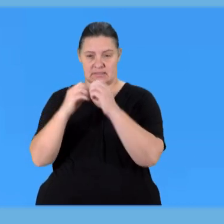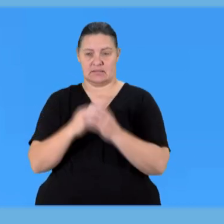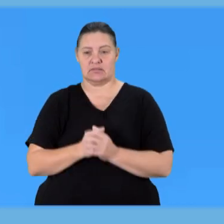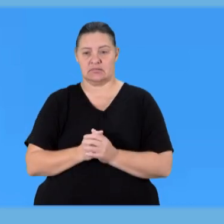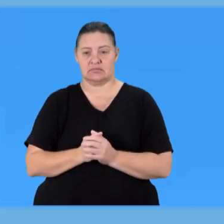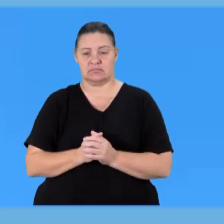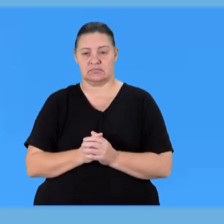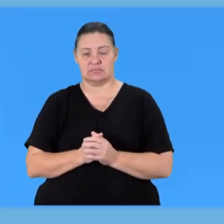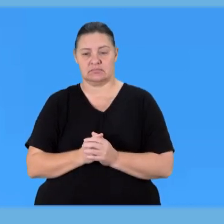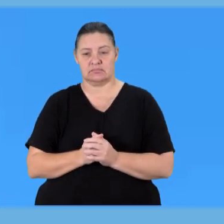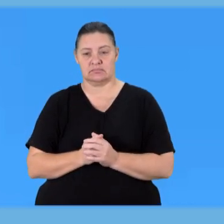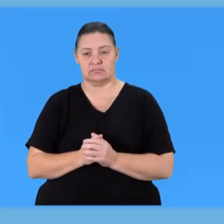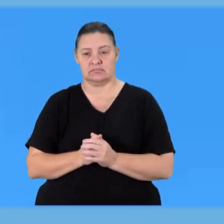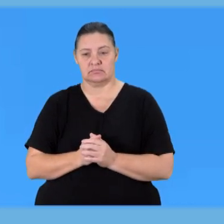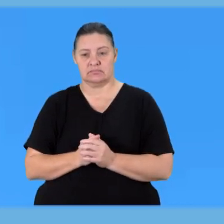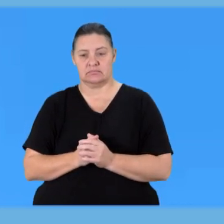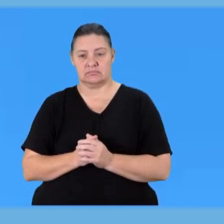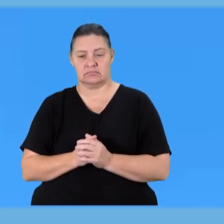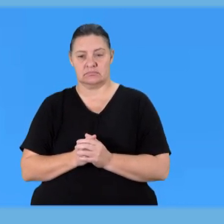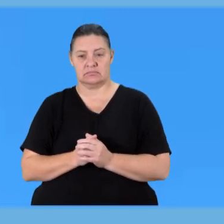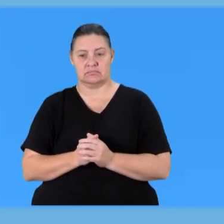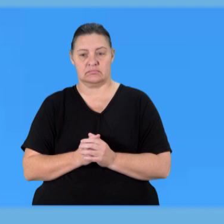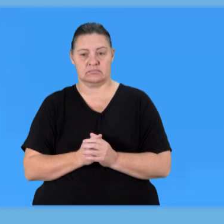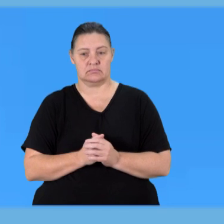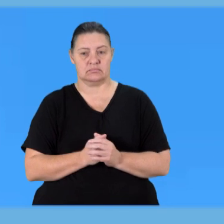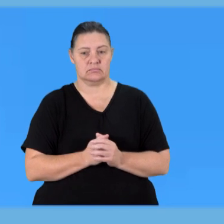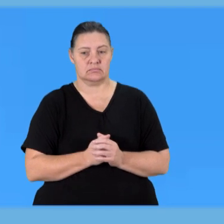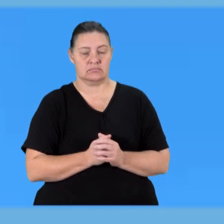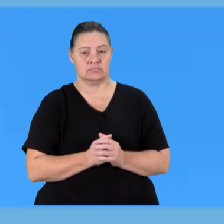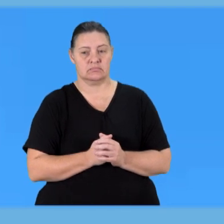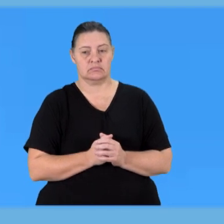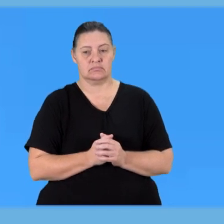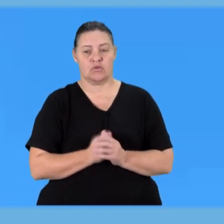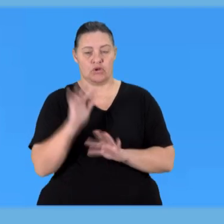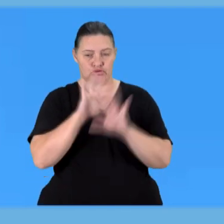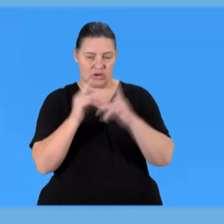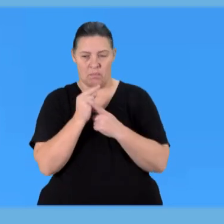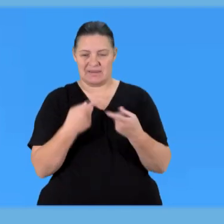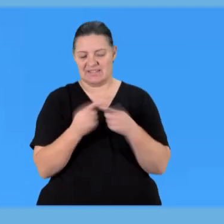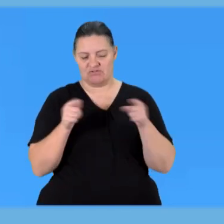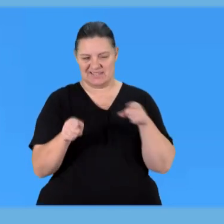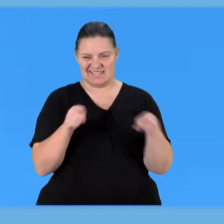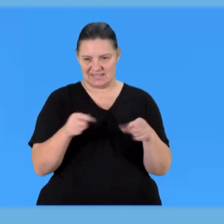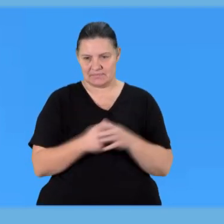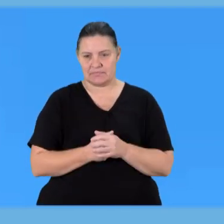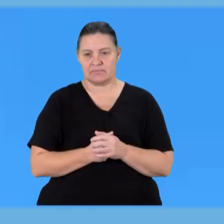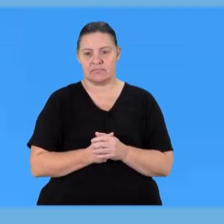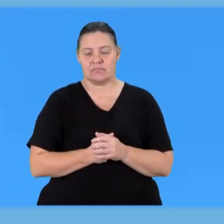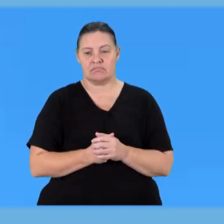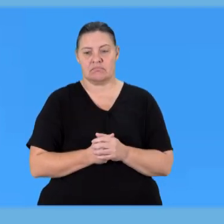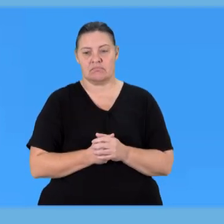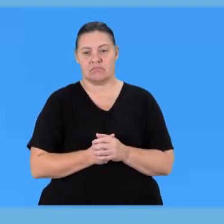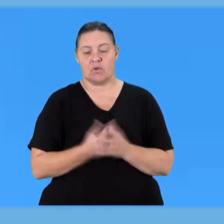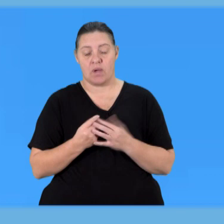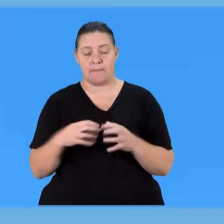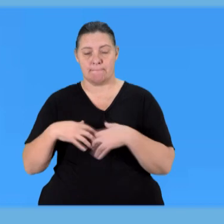the oxygen molecule. Again, remember, I'm shading it there so that it can be different from the other atoms. So